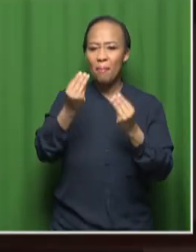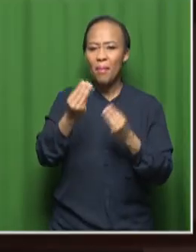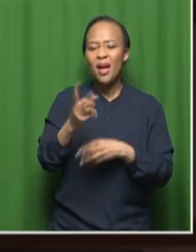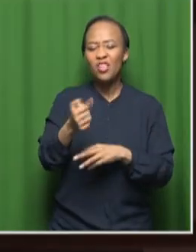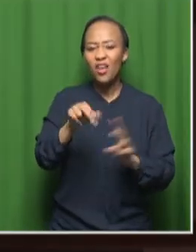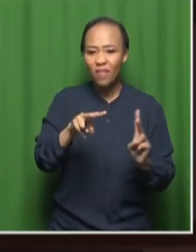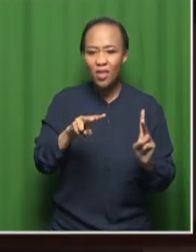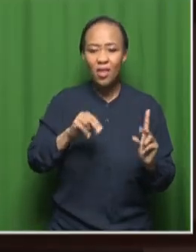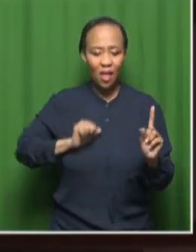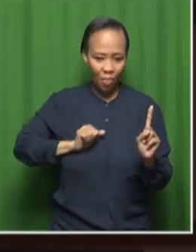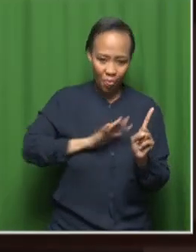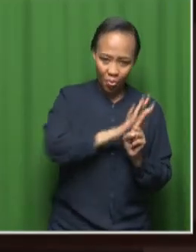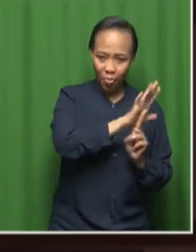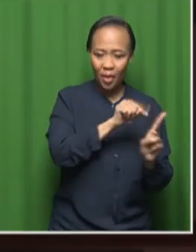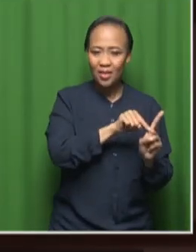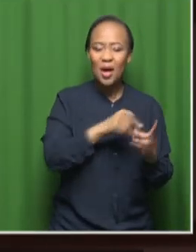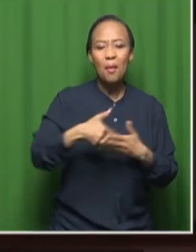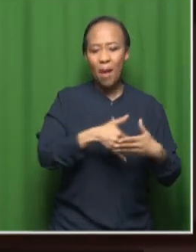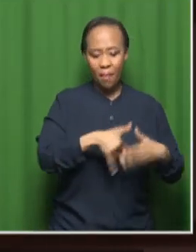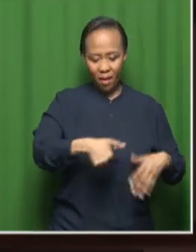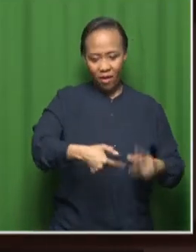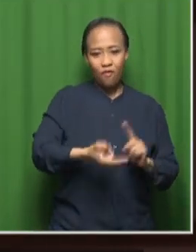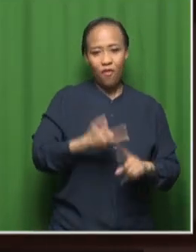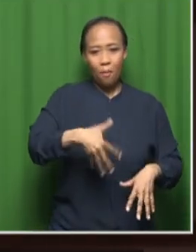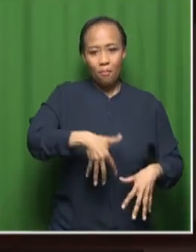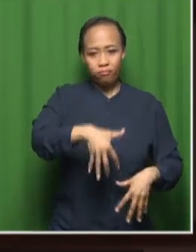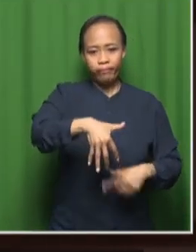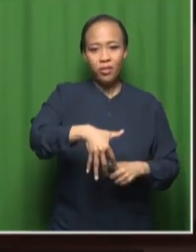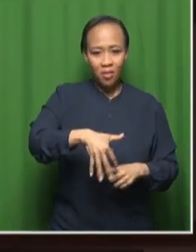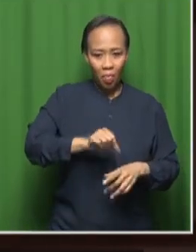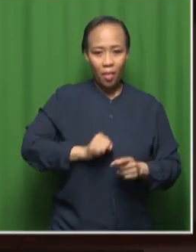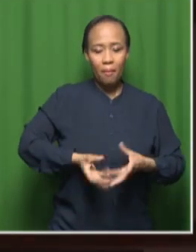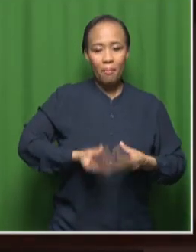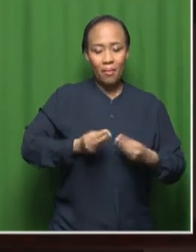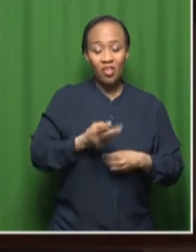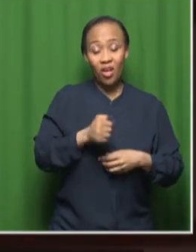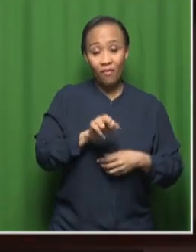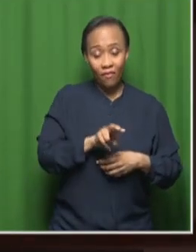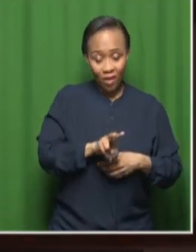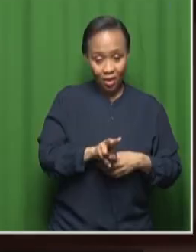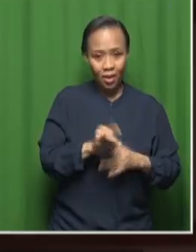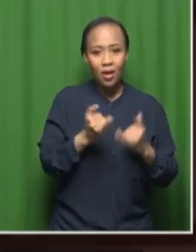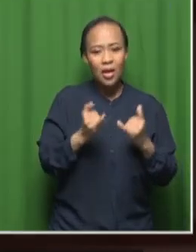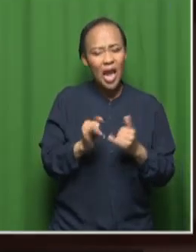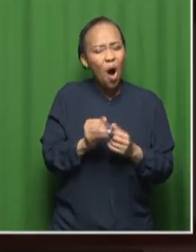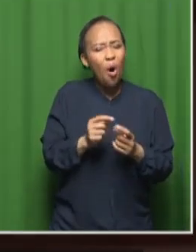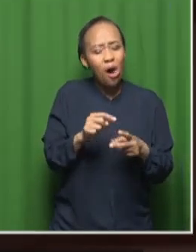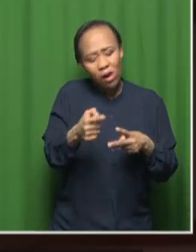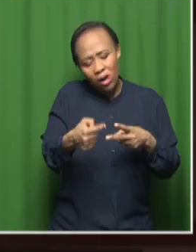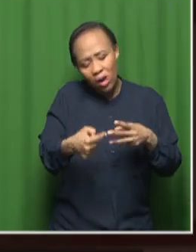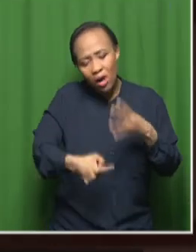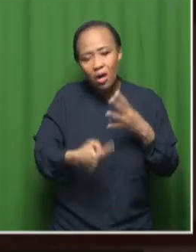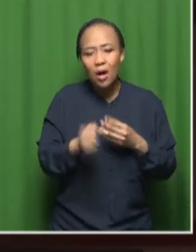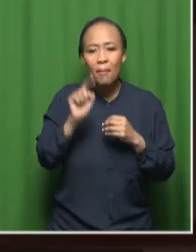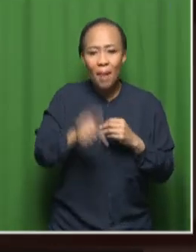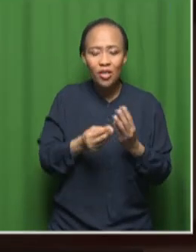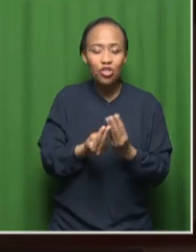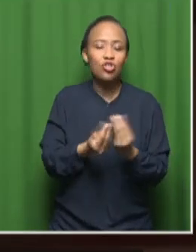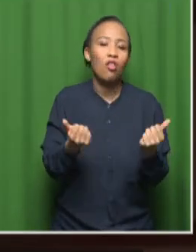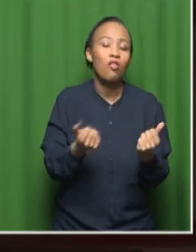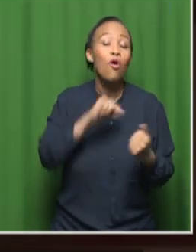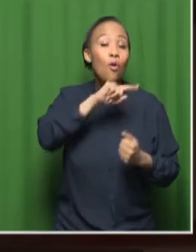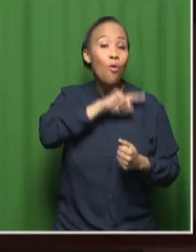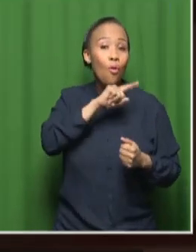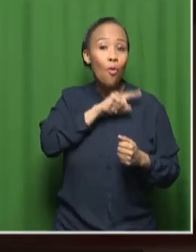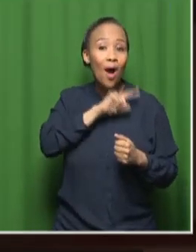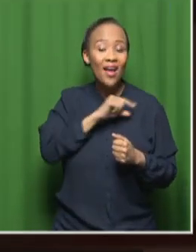supposed to be Nakhane's grandfather is also Nakhane's father. So we will make sure that we tackle all those things, because these things, they start to happen at home. You don't have